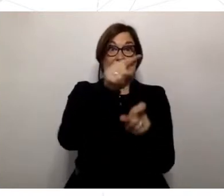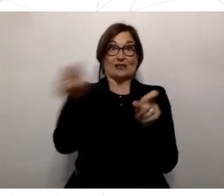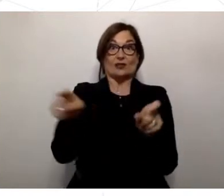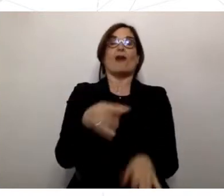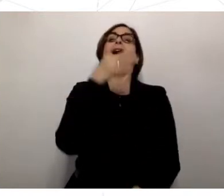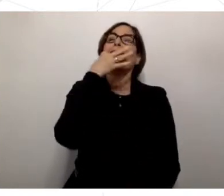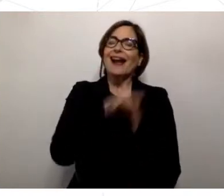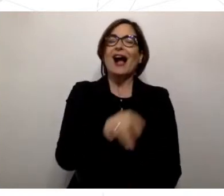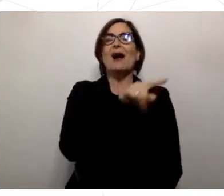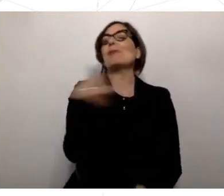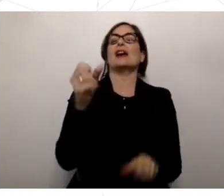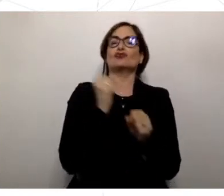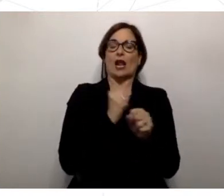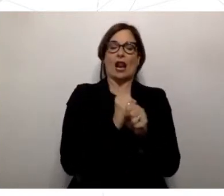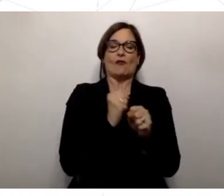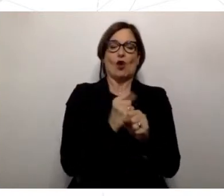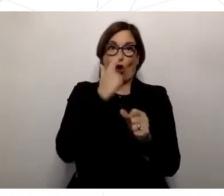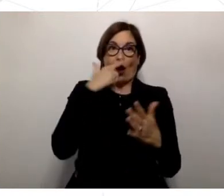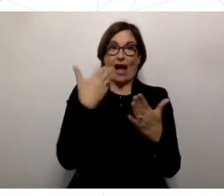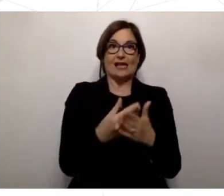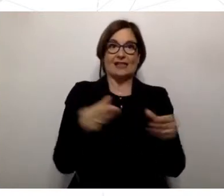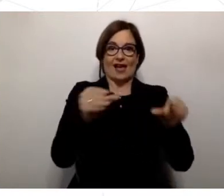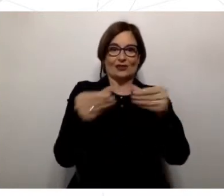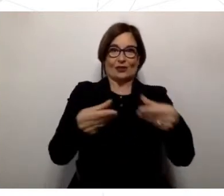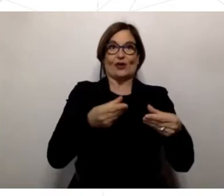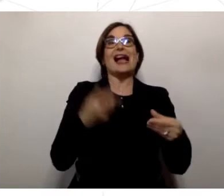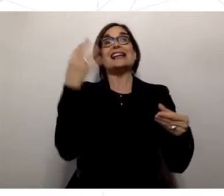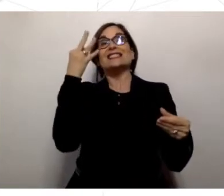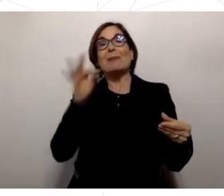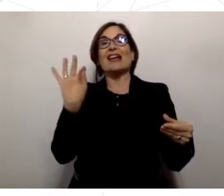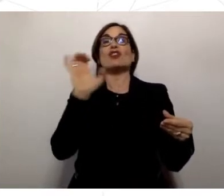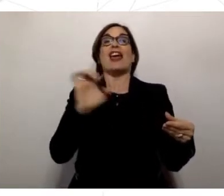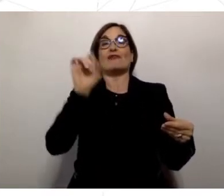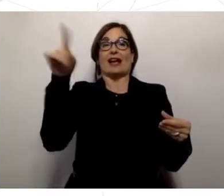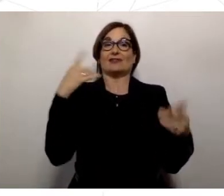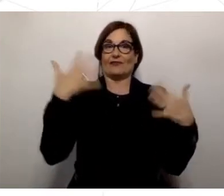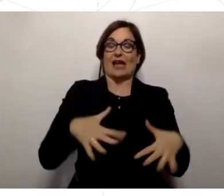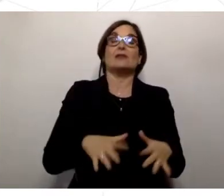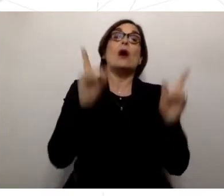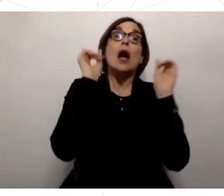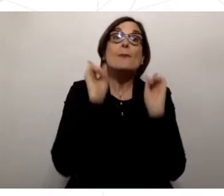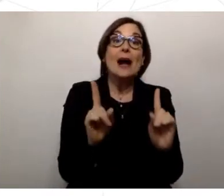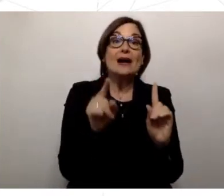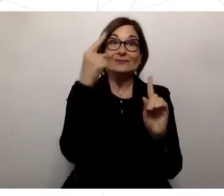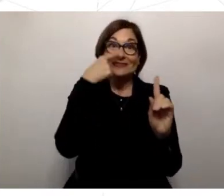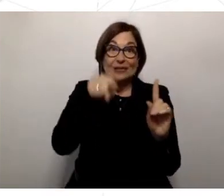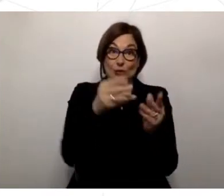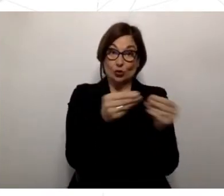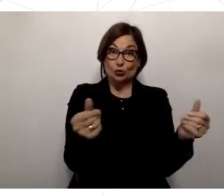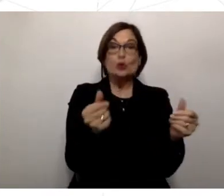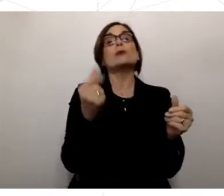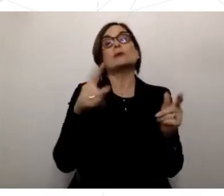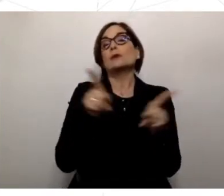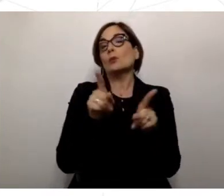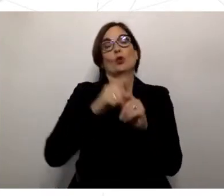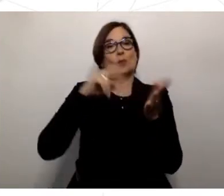And these folks are now able to game based on the custom work that Special Effect has done. But that's the problem with that solution,